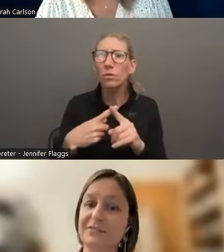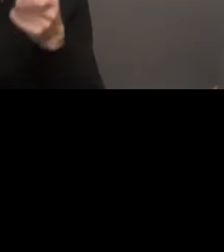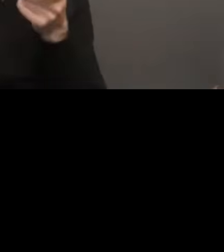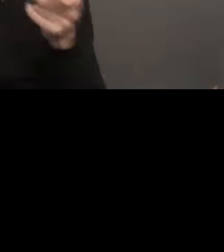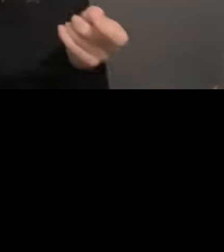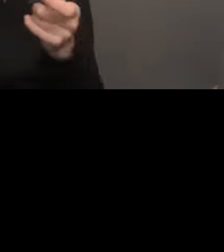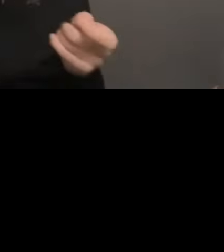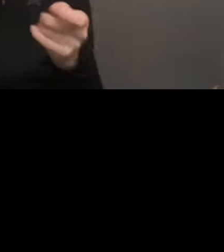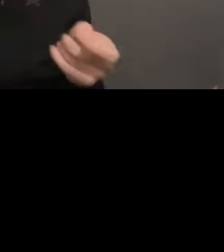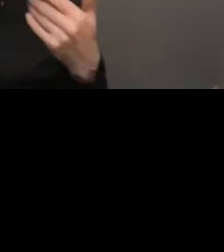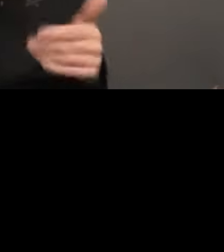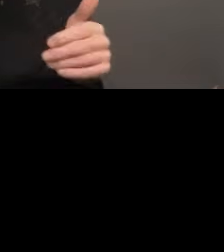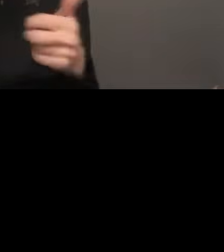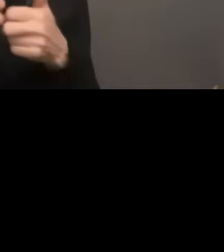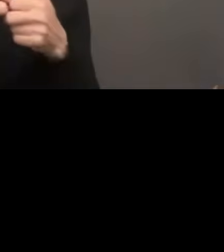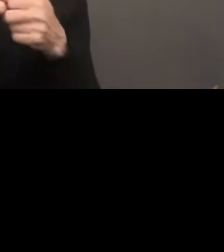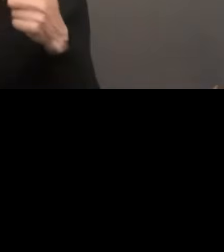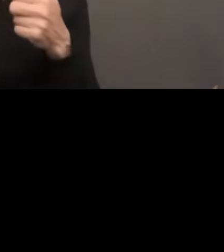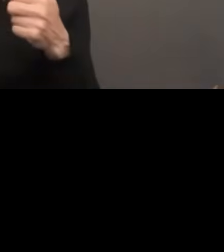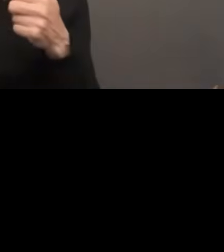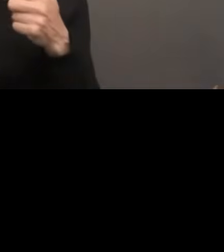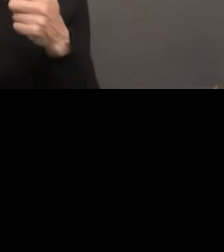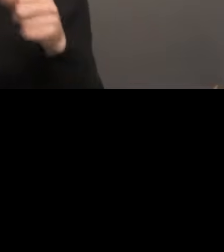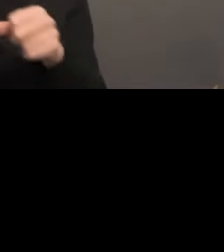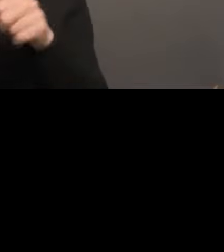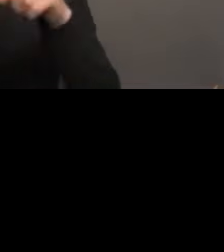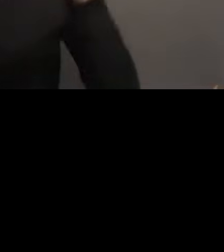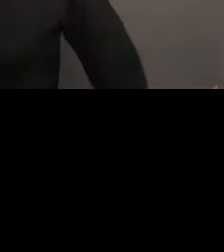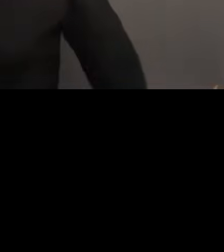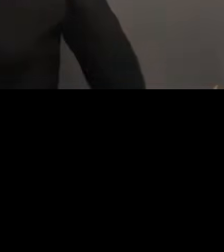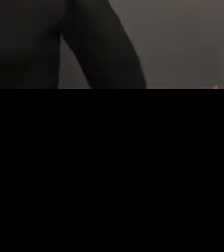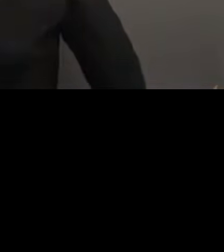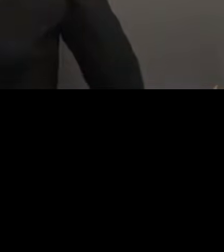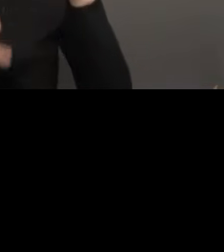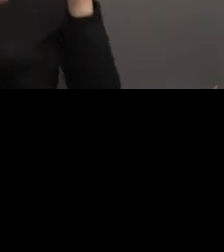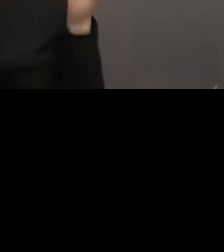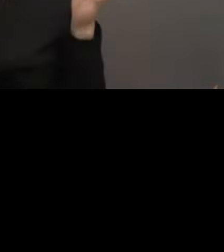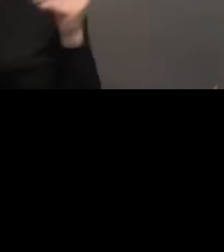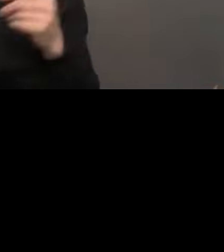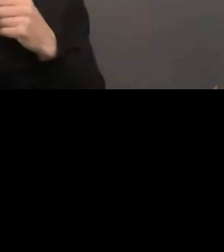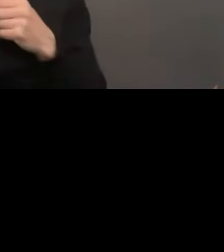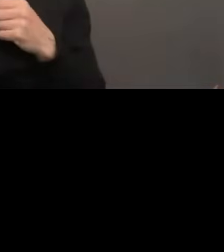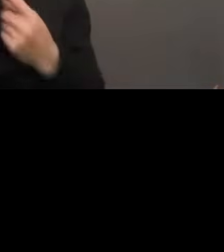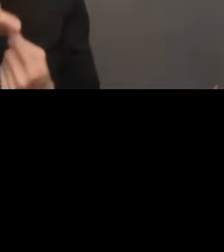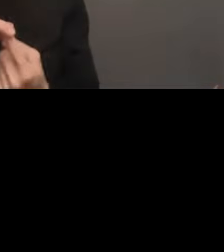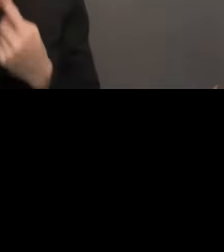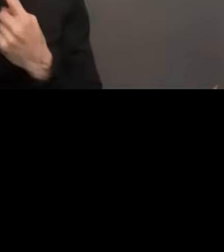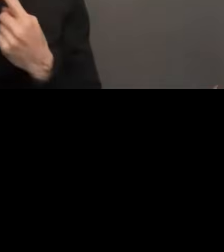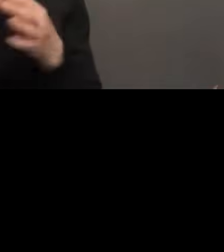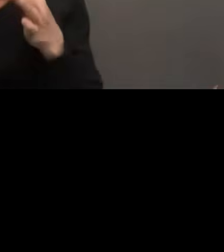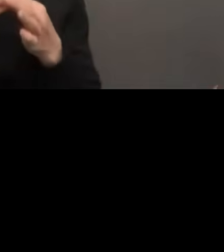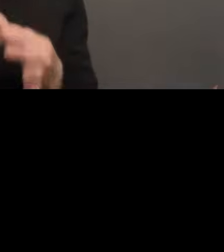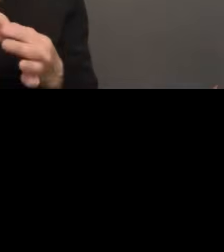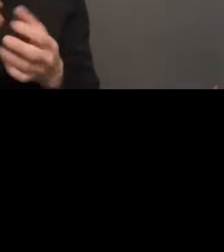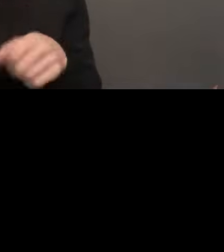the difficulty that you are under. So particularly, sort of